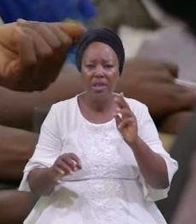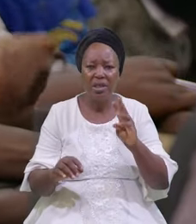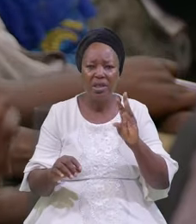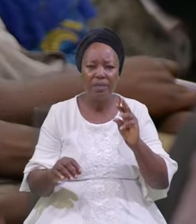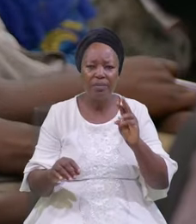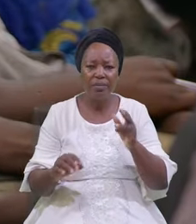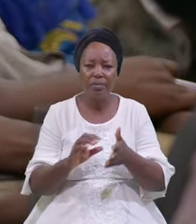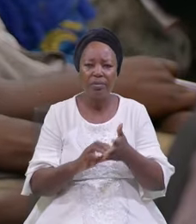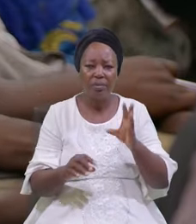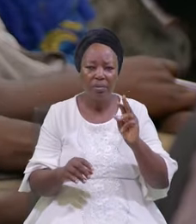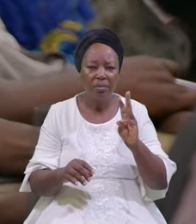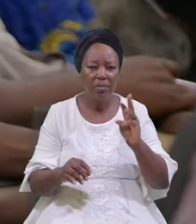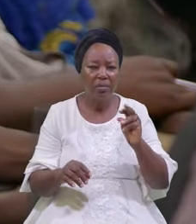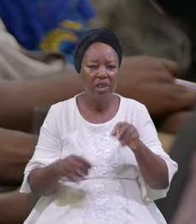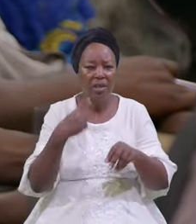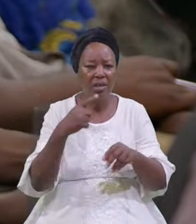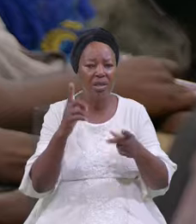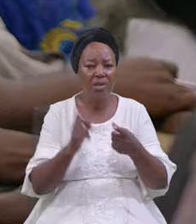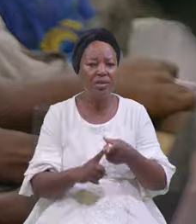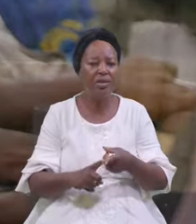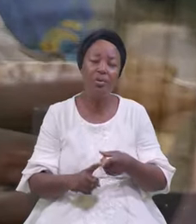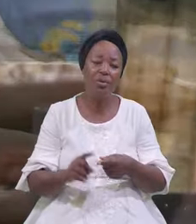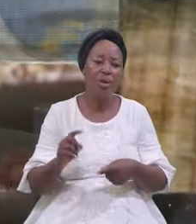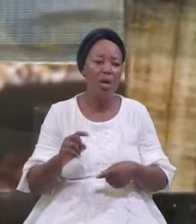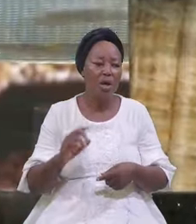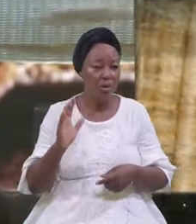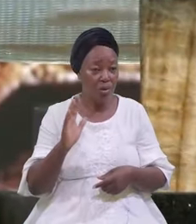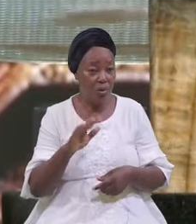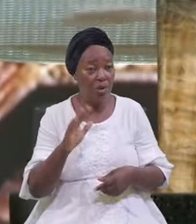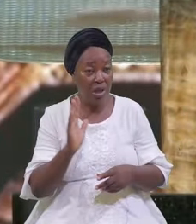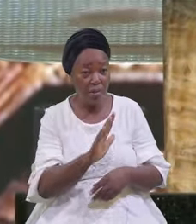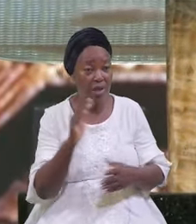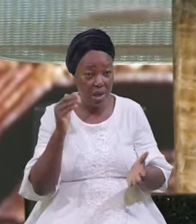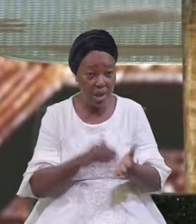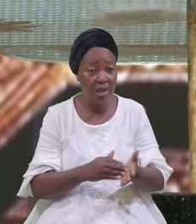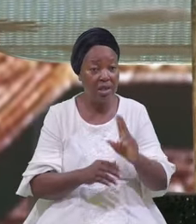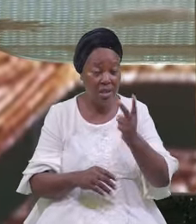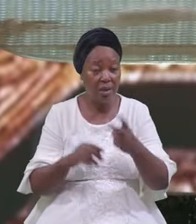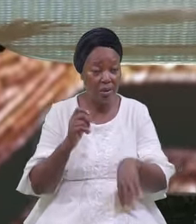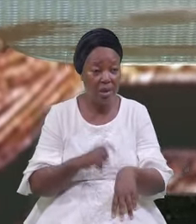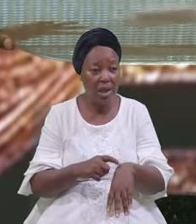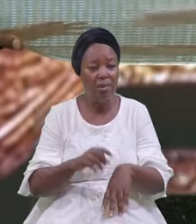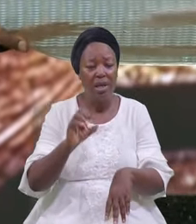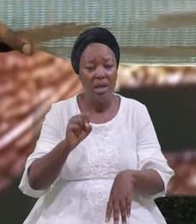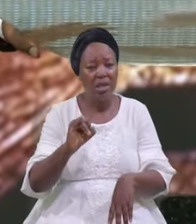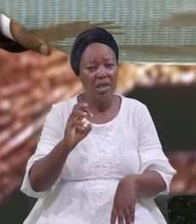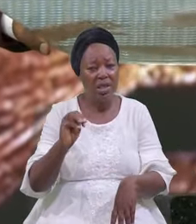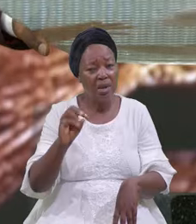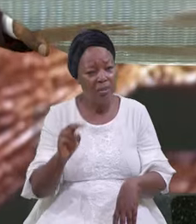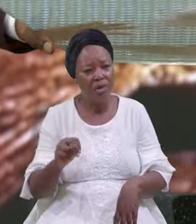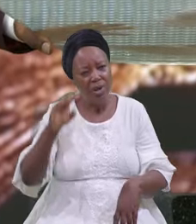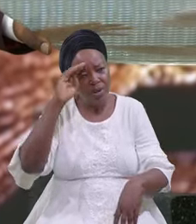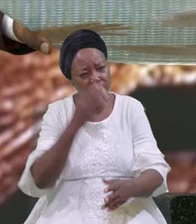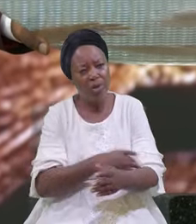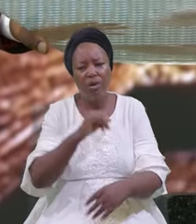verse 16, he says unto him again the second time, Simon, son of Jonas, lovest thou